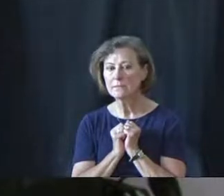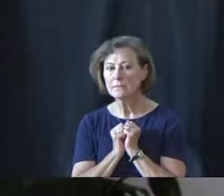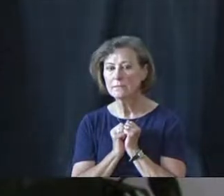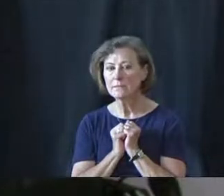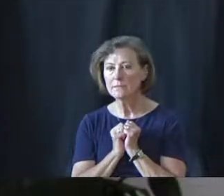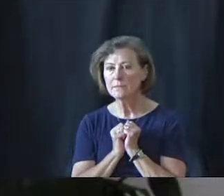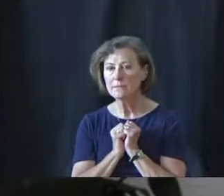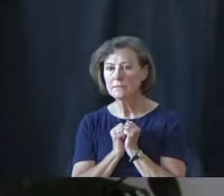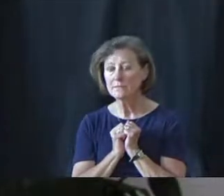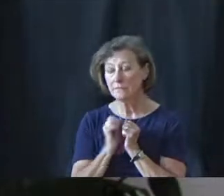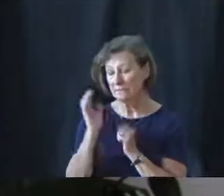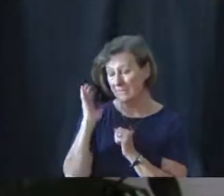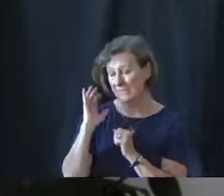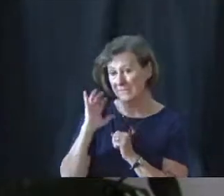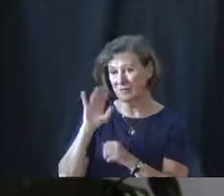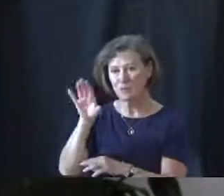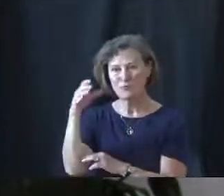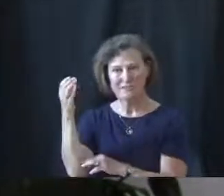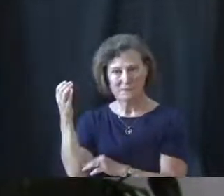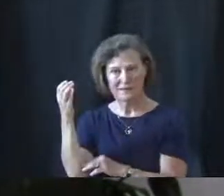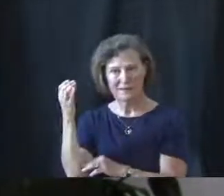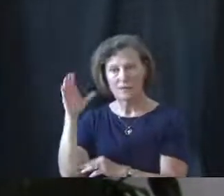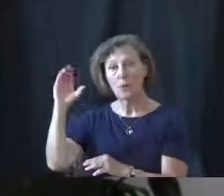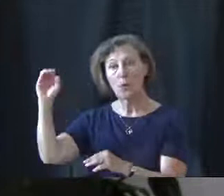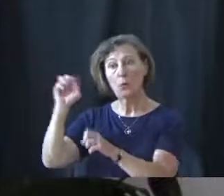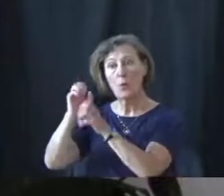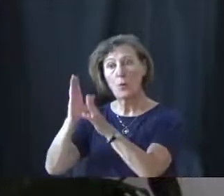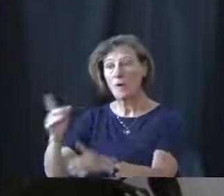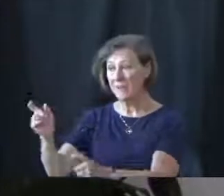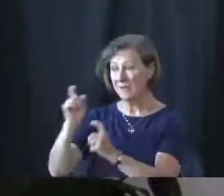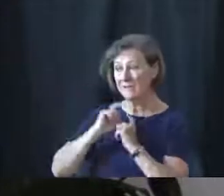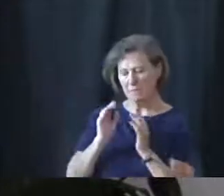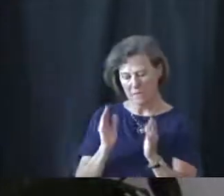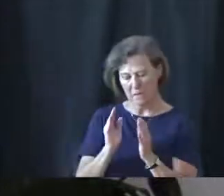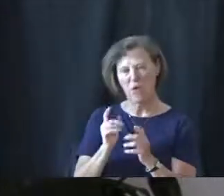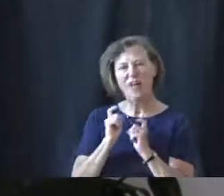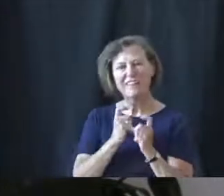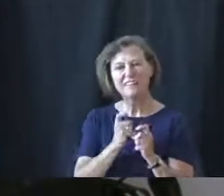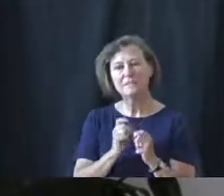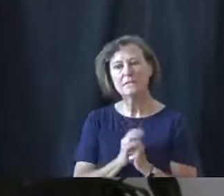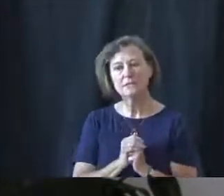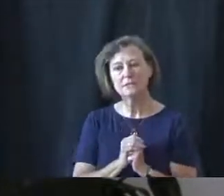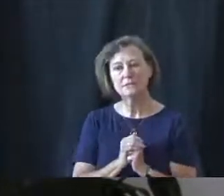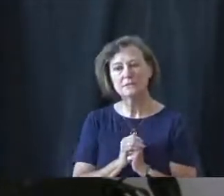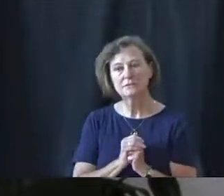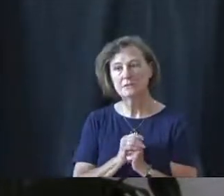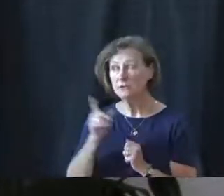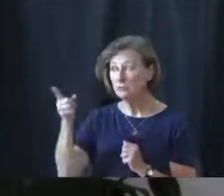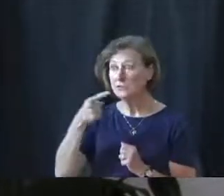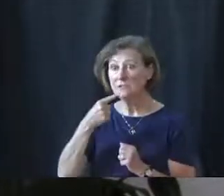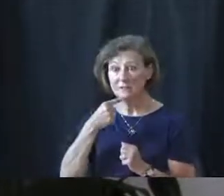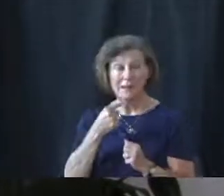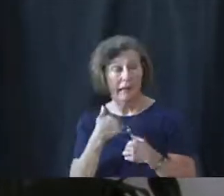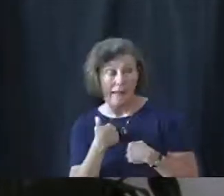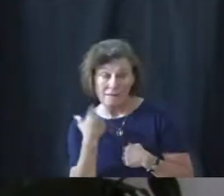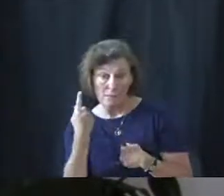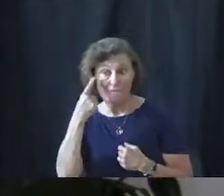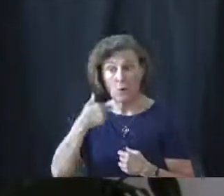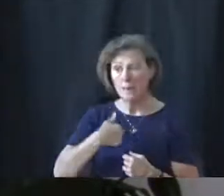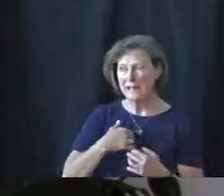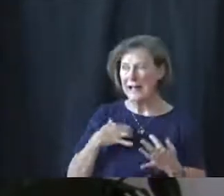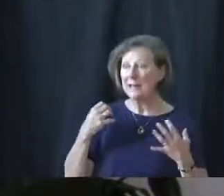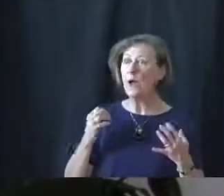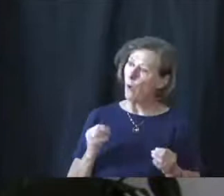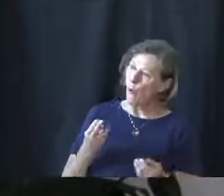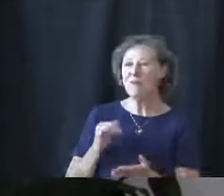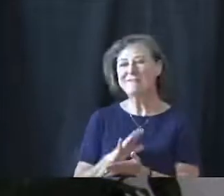This past Christmas, a coworker gave me a small Christmas gift. When she said she had something for me, I thought, oh,